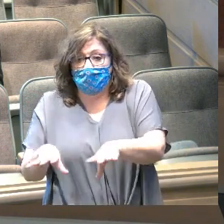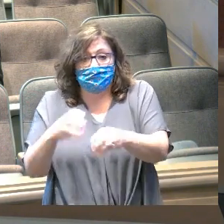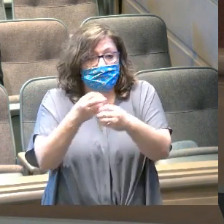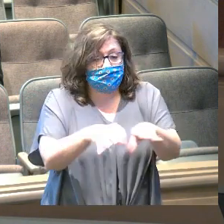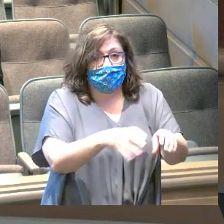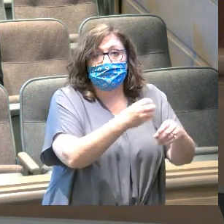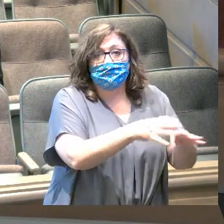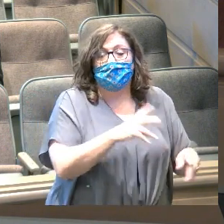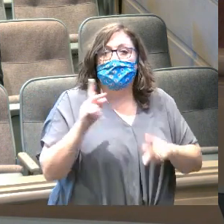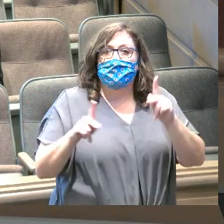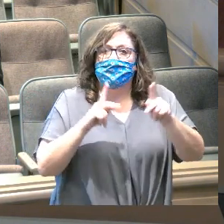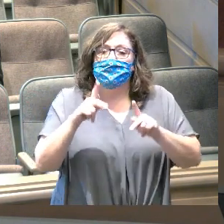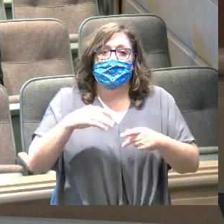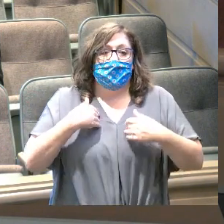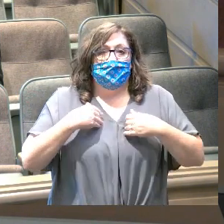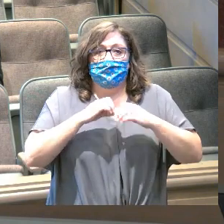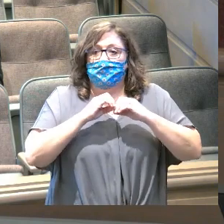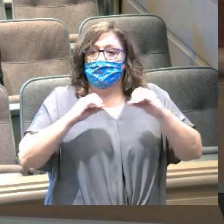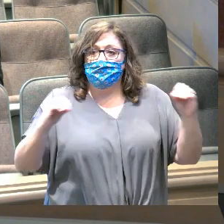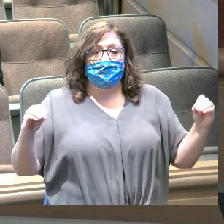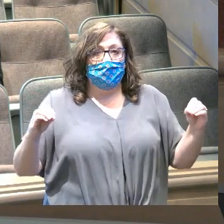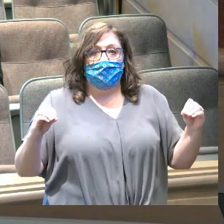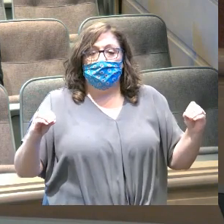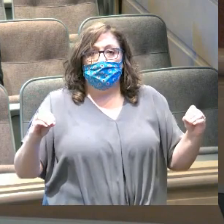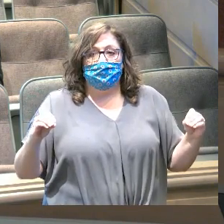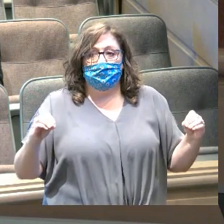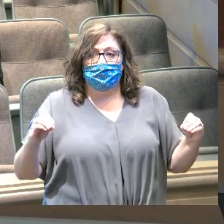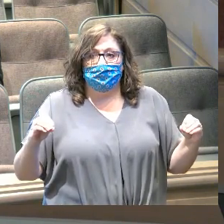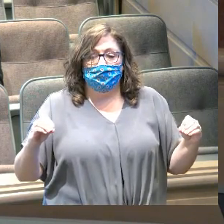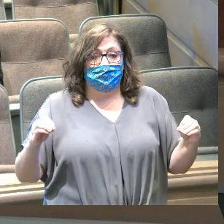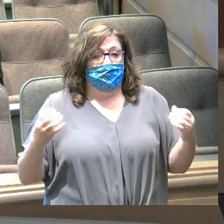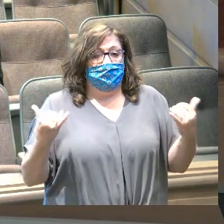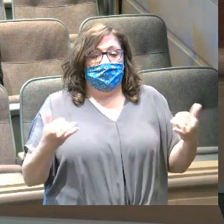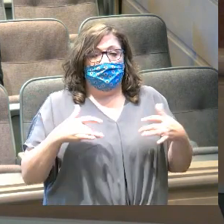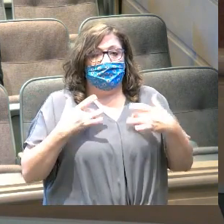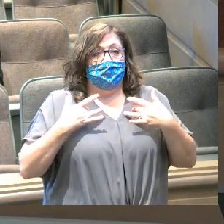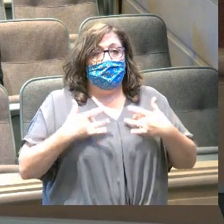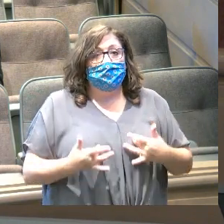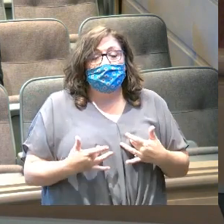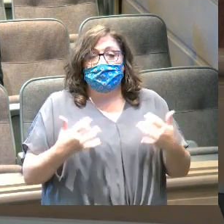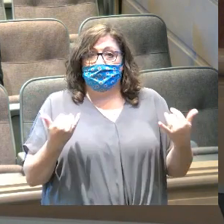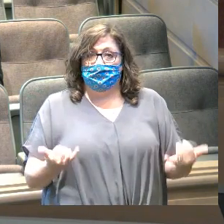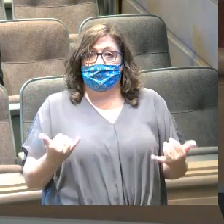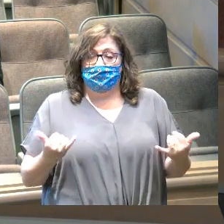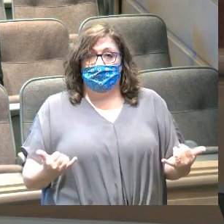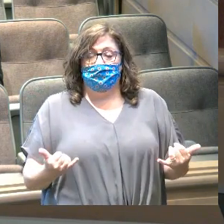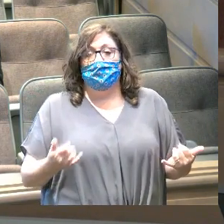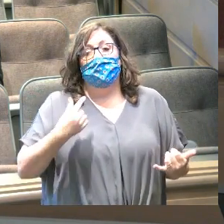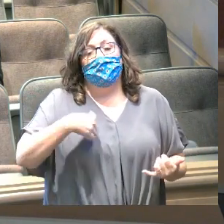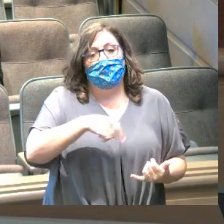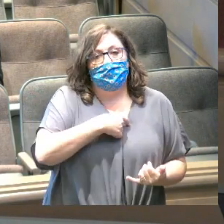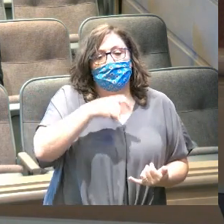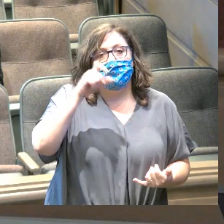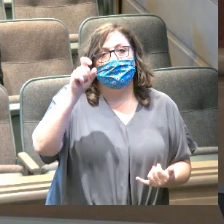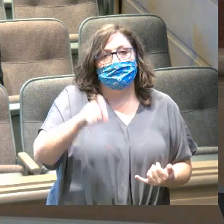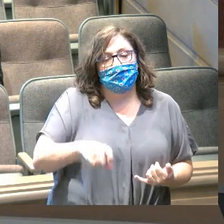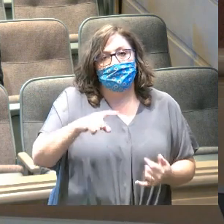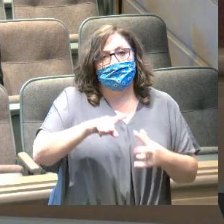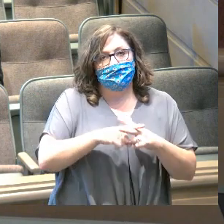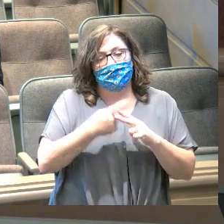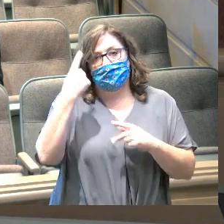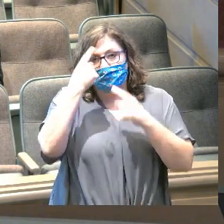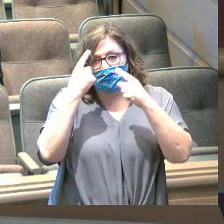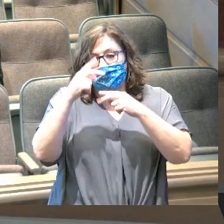that literally have no pride or purpose at this time. We have to start thinking about